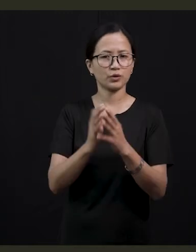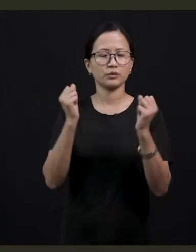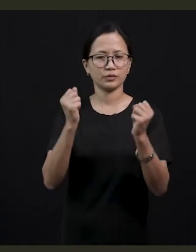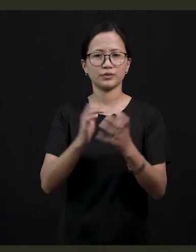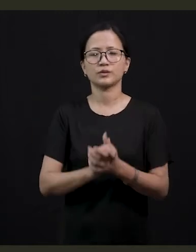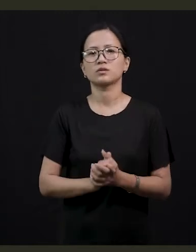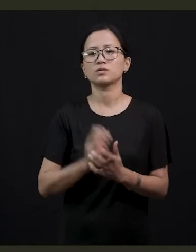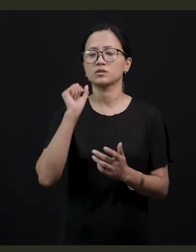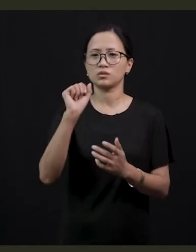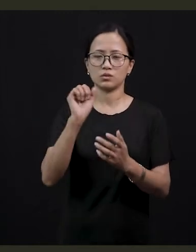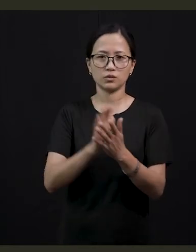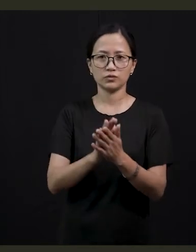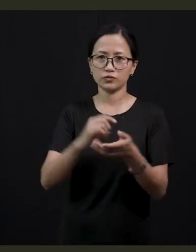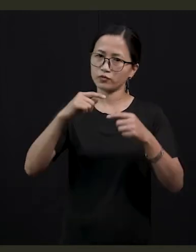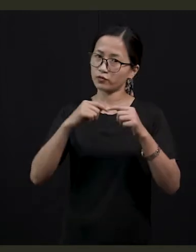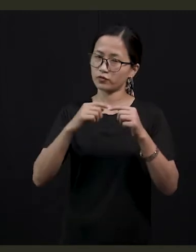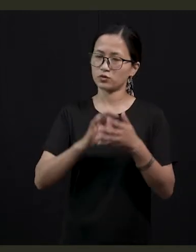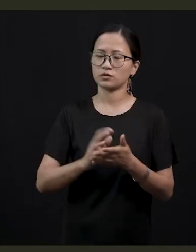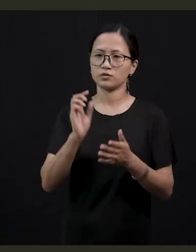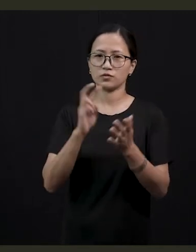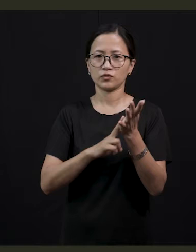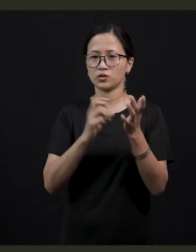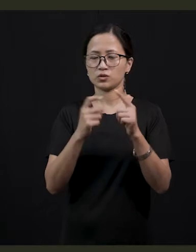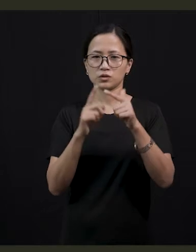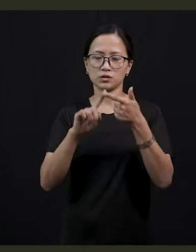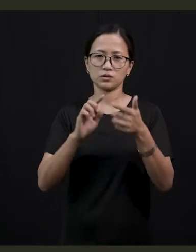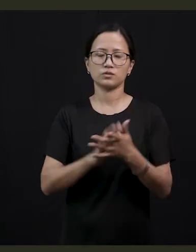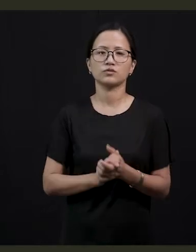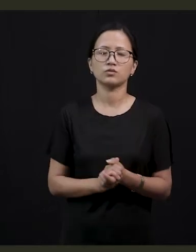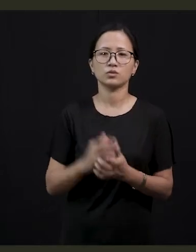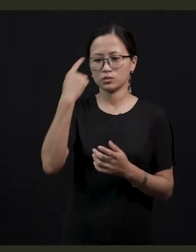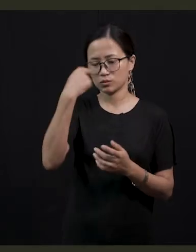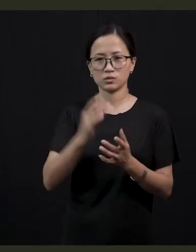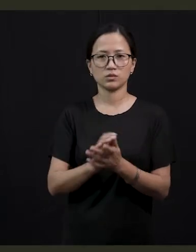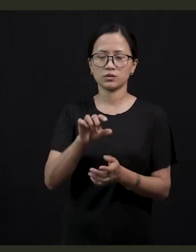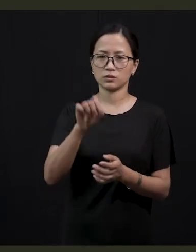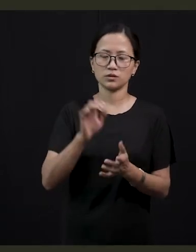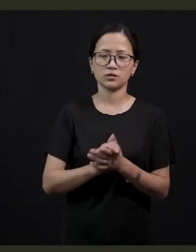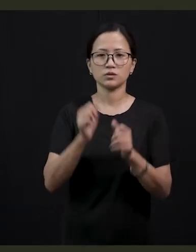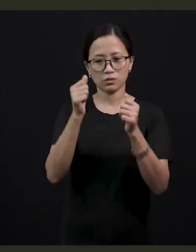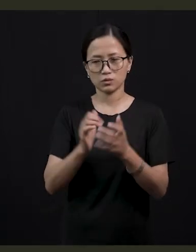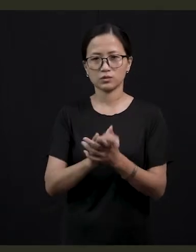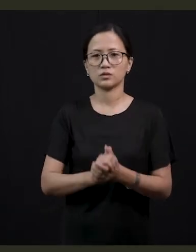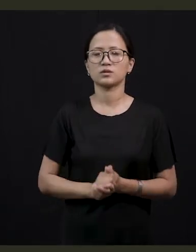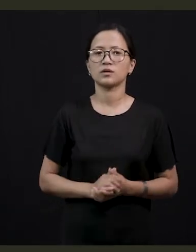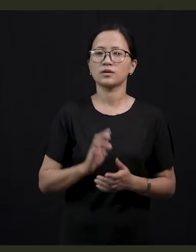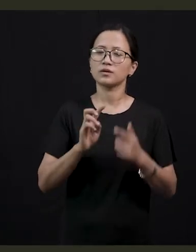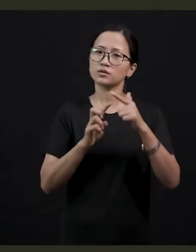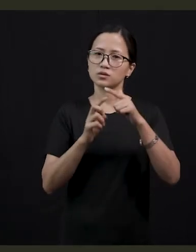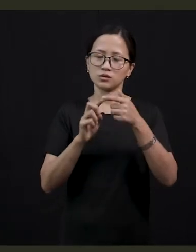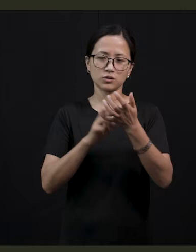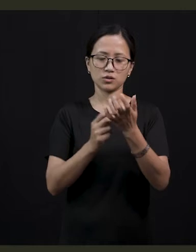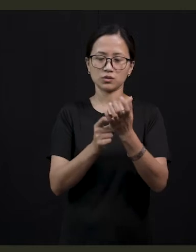them powerful with your vote. Here, the governor is not the one who is in the saddle. He is just a titular